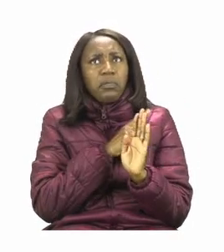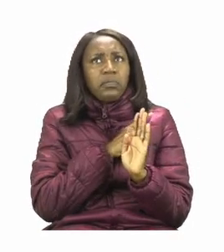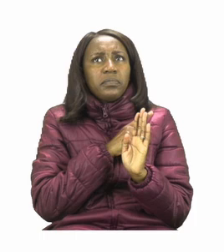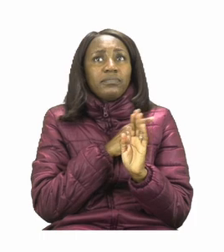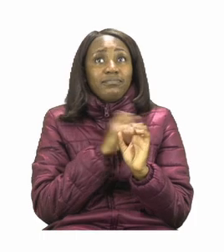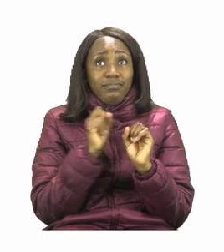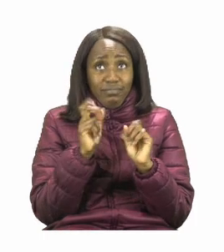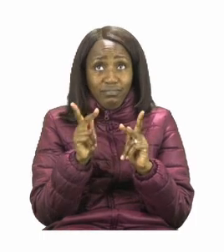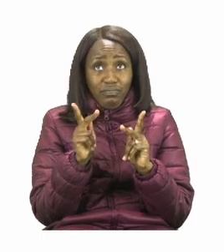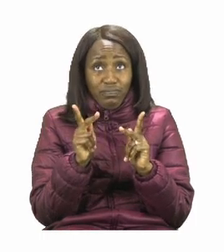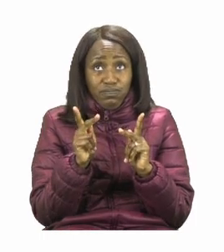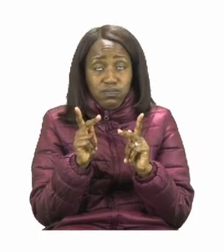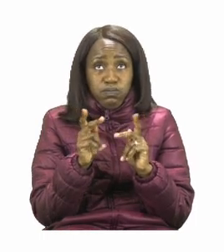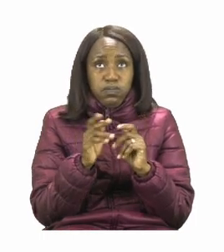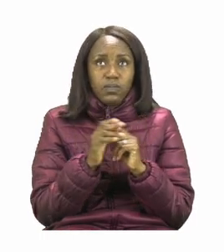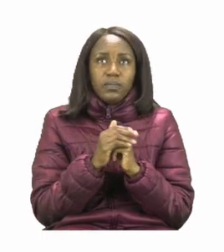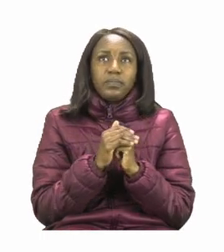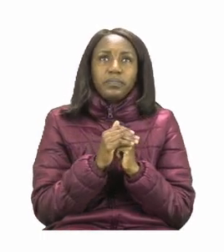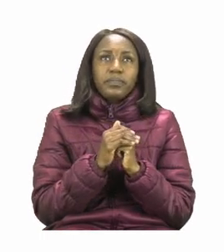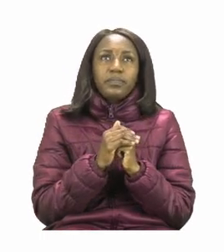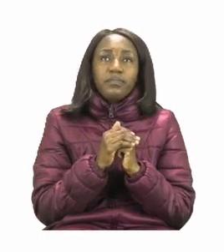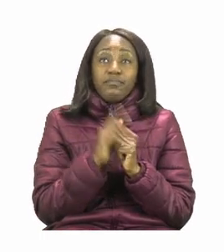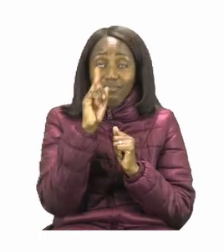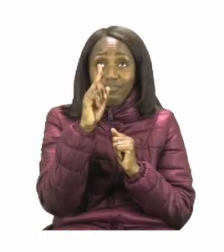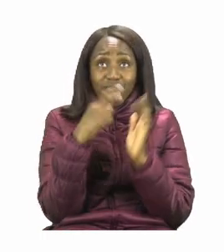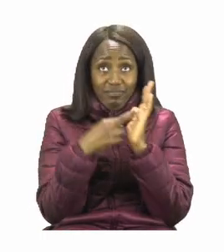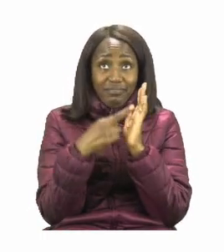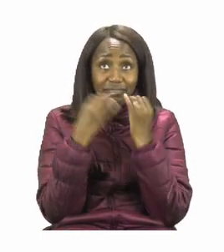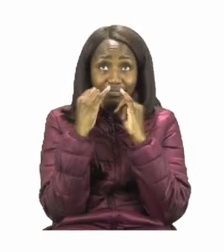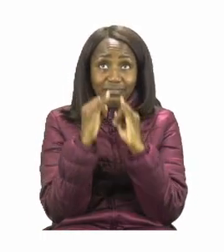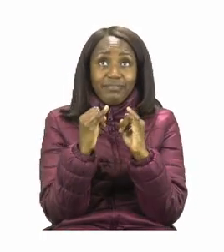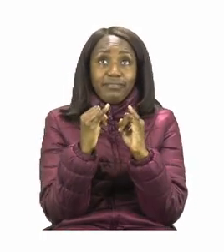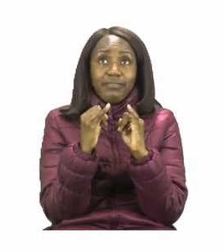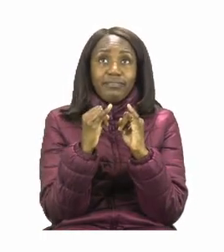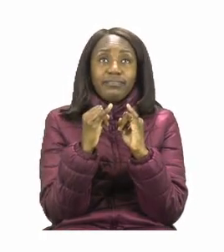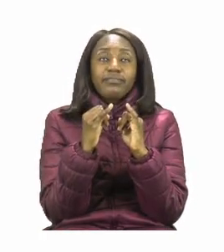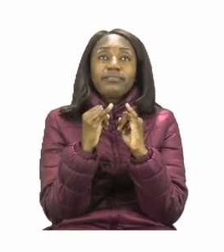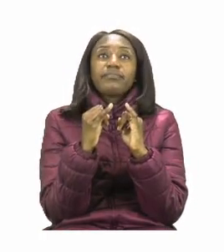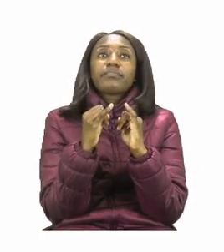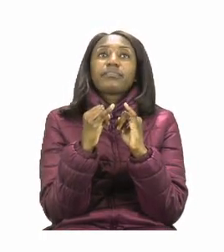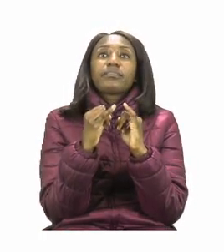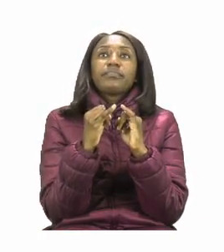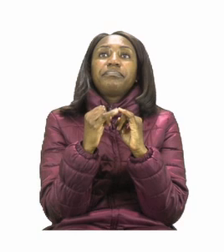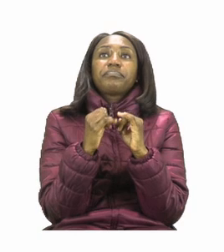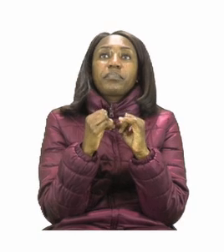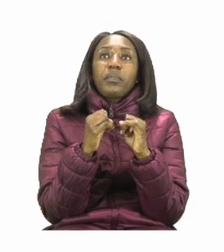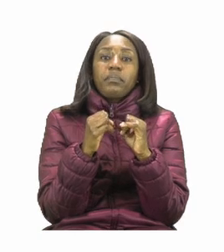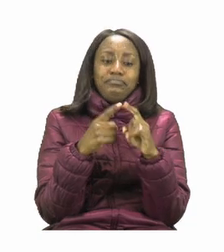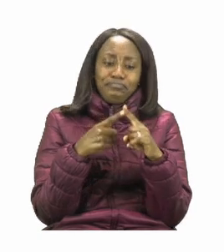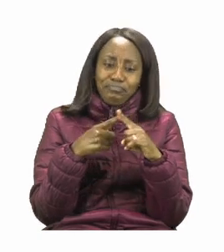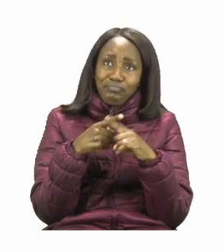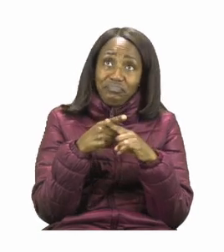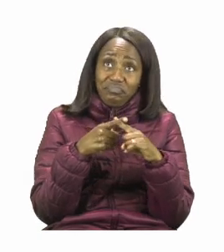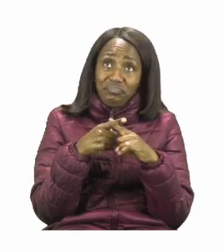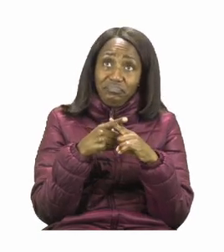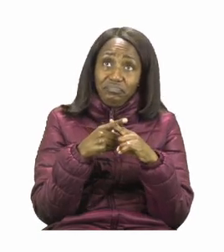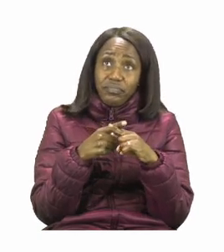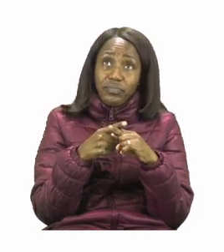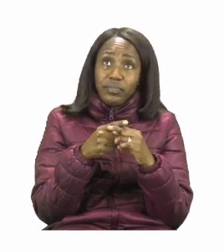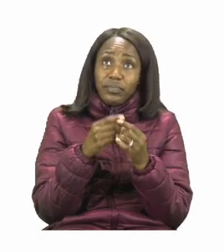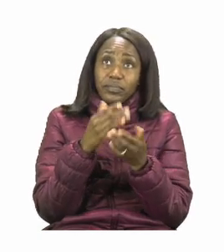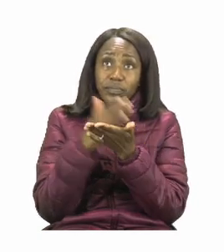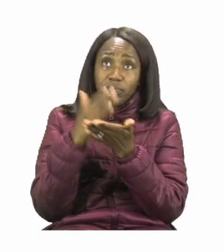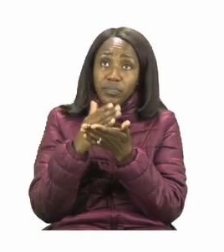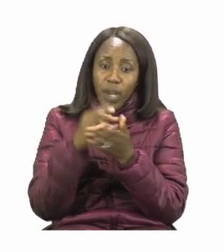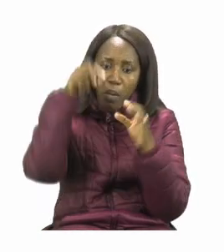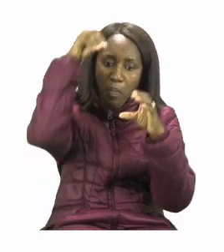certain things. I can tell you one now. The idea of a knife in a toaster is very bad